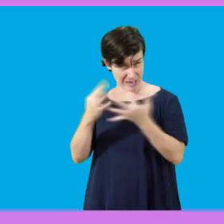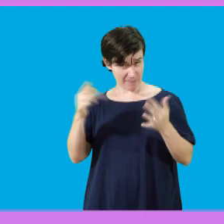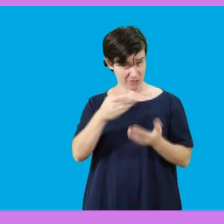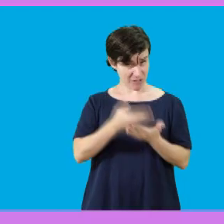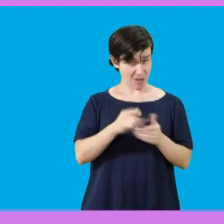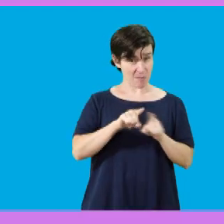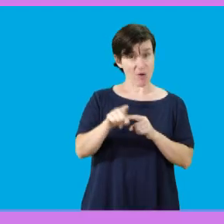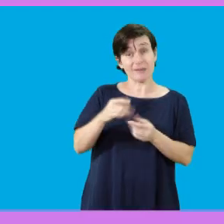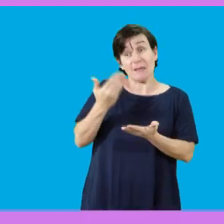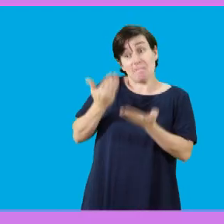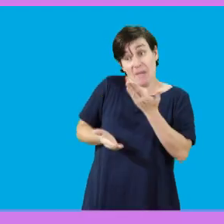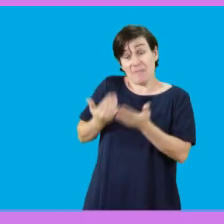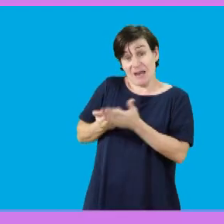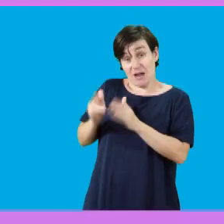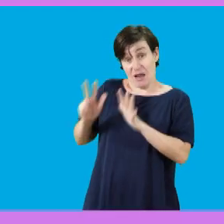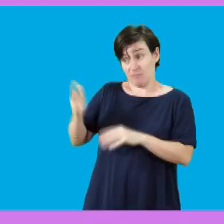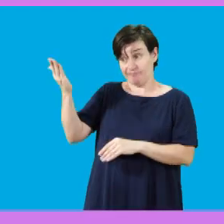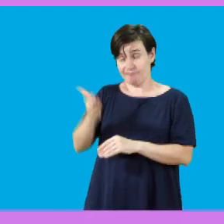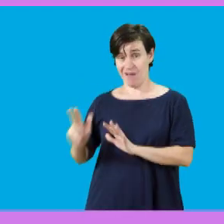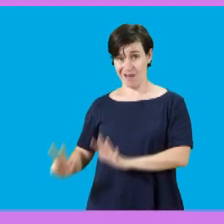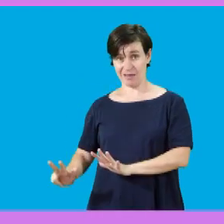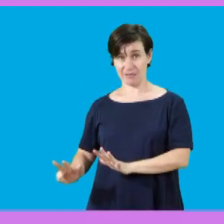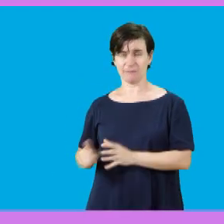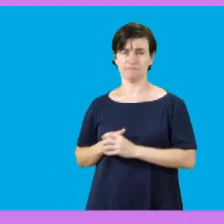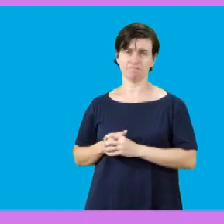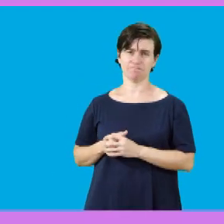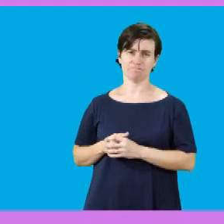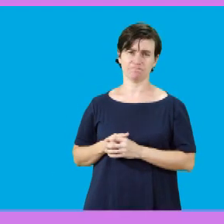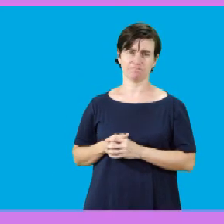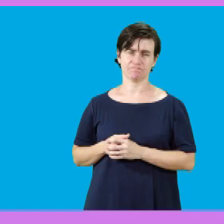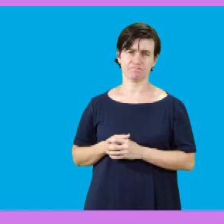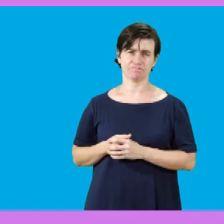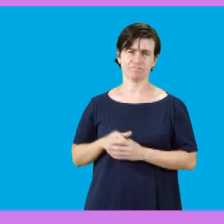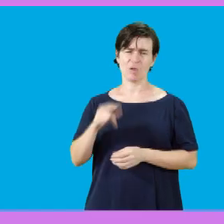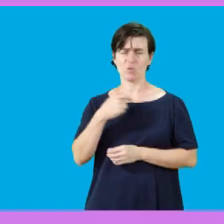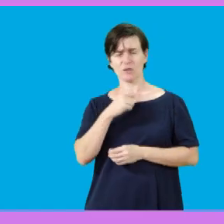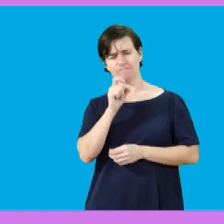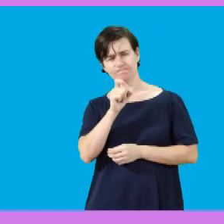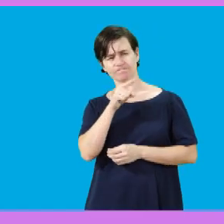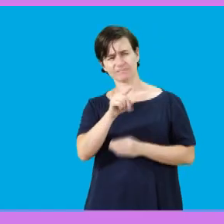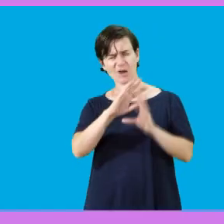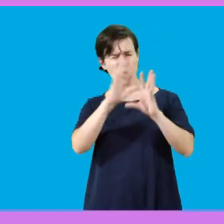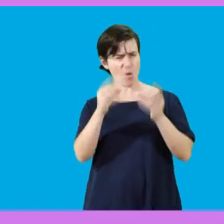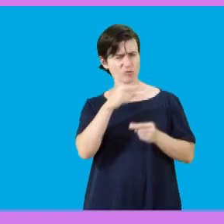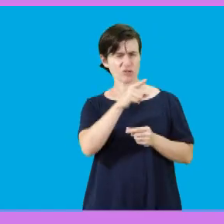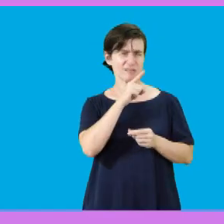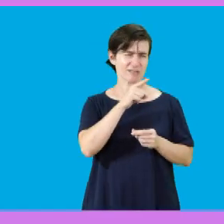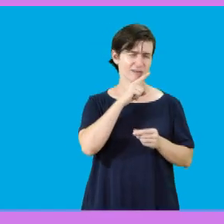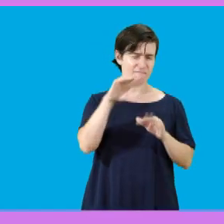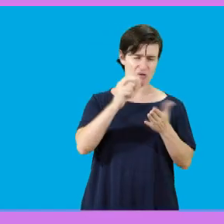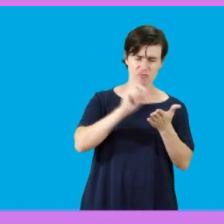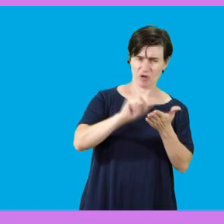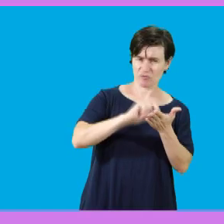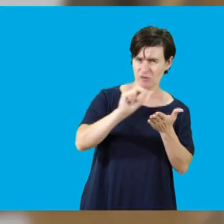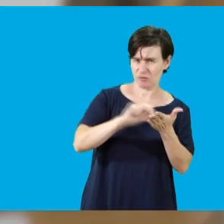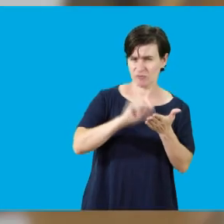tests, how many tests will she get a mark that is 30, that is in the 30s? So we check there with all